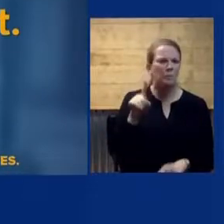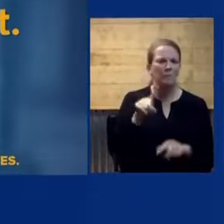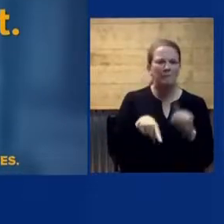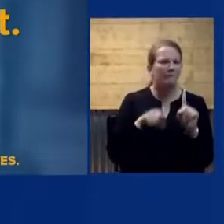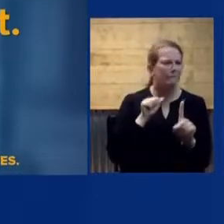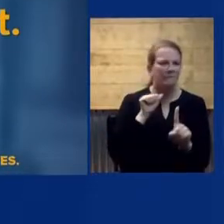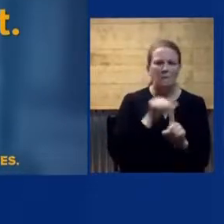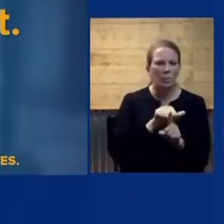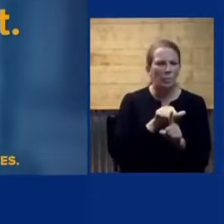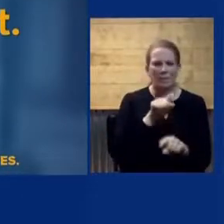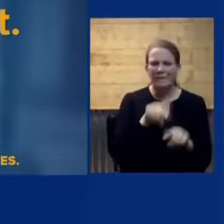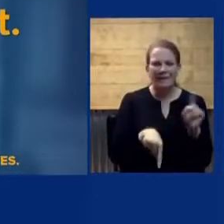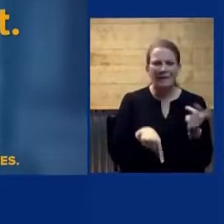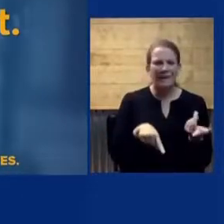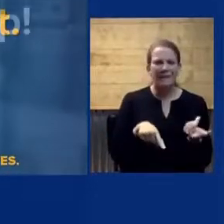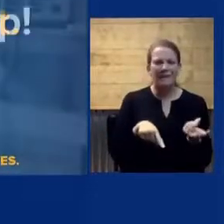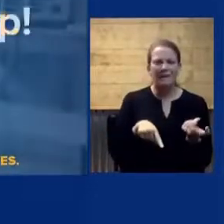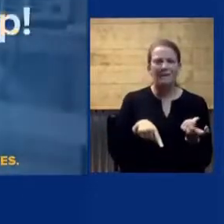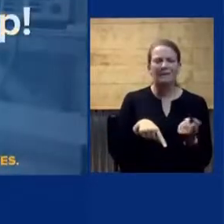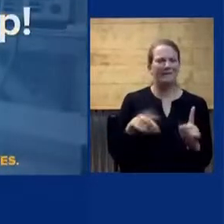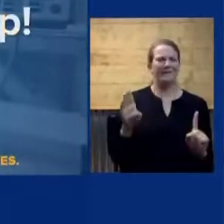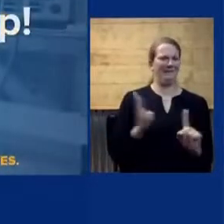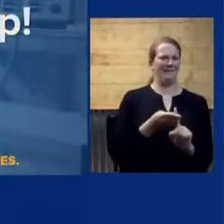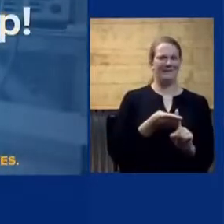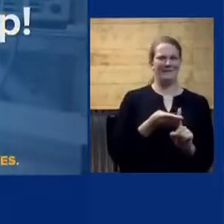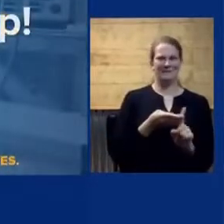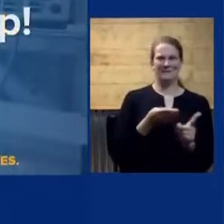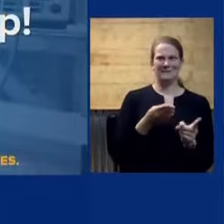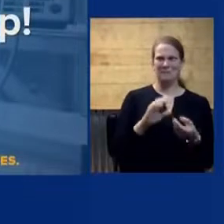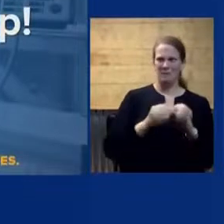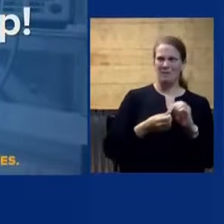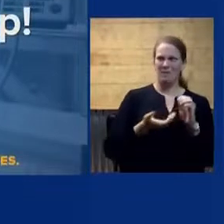them. You're not going to con them.